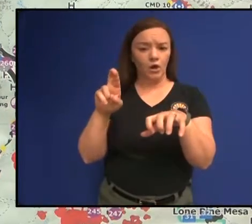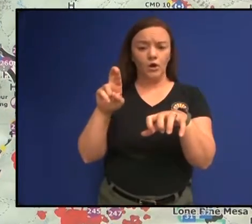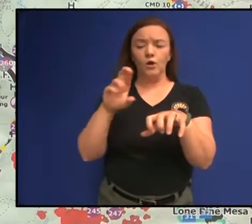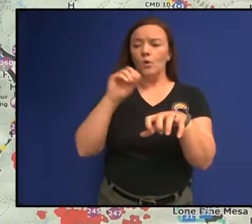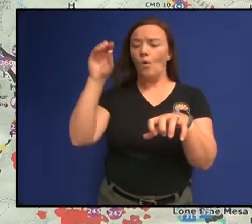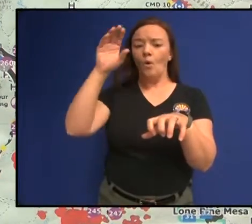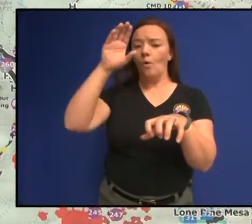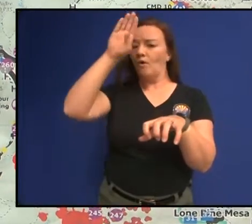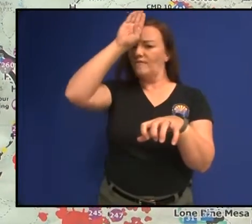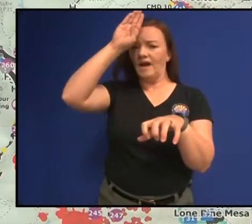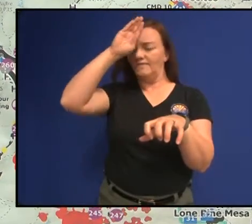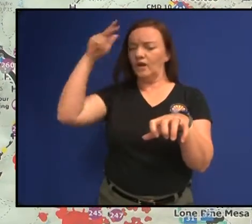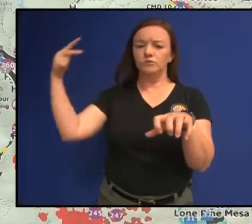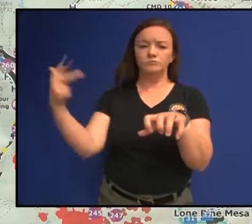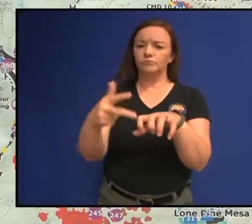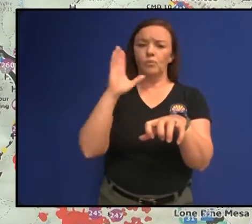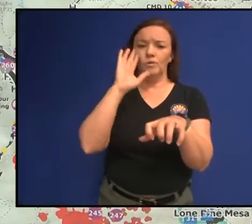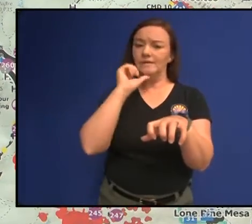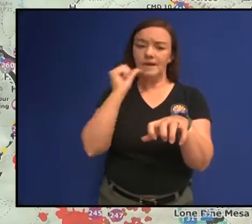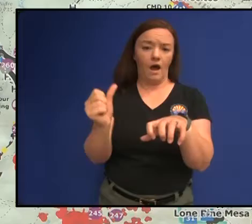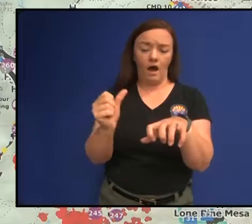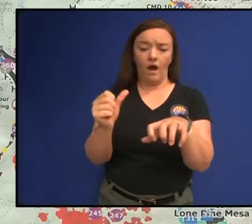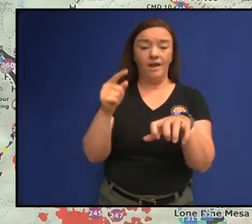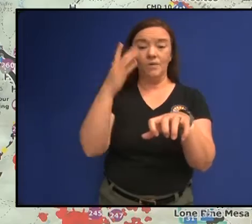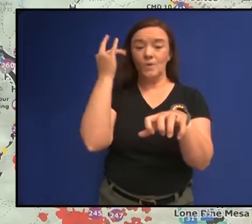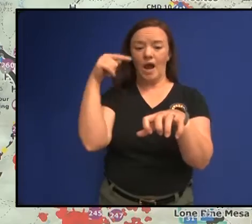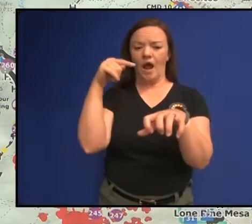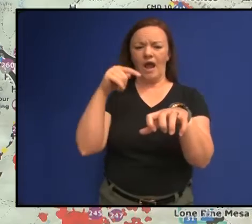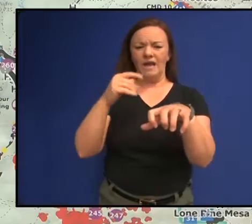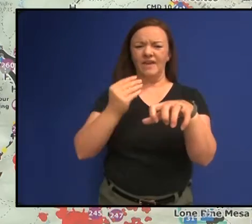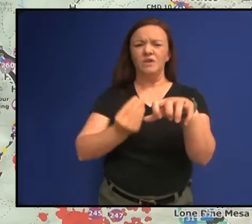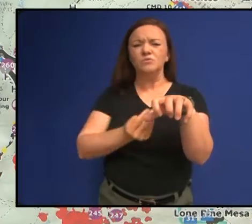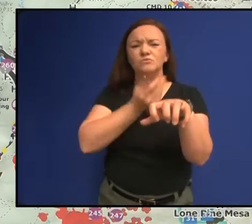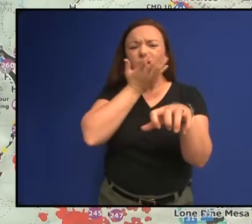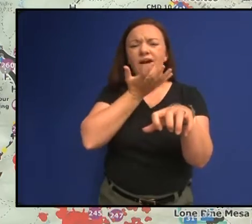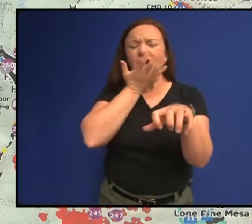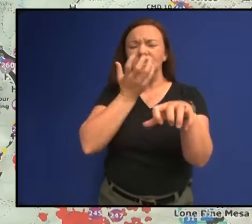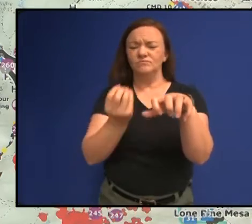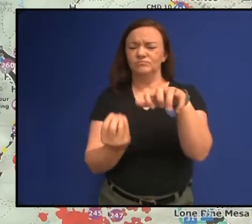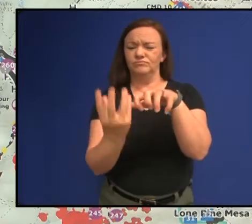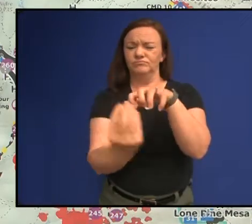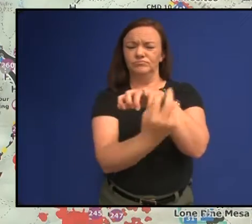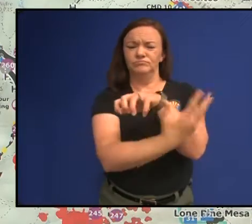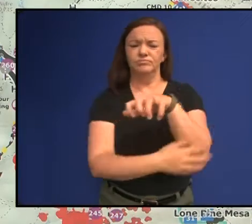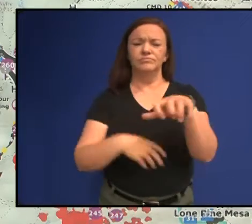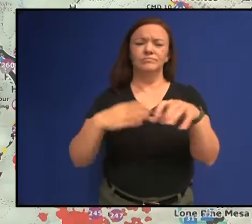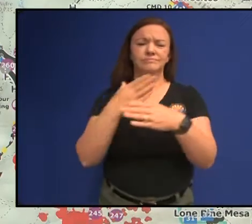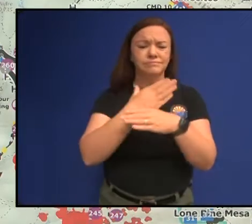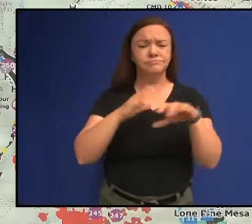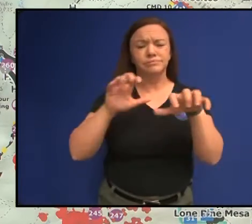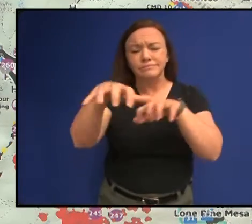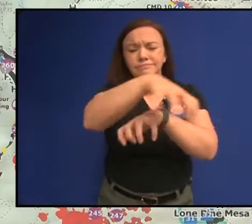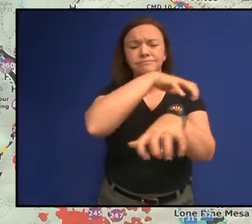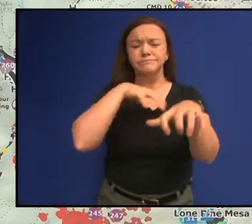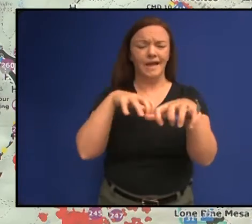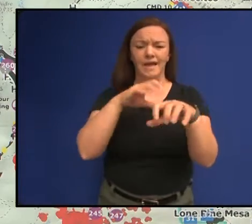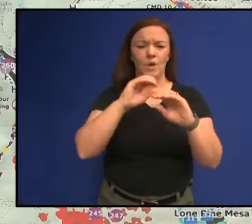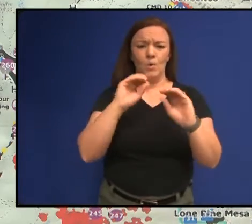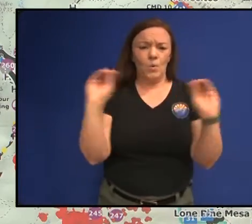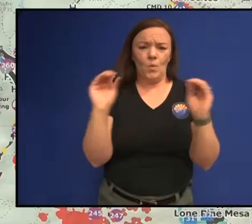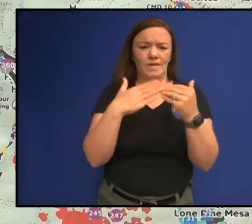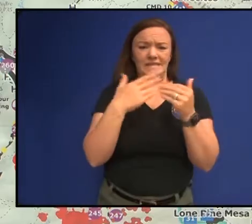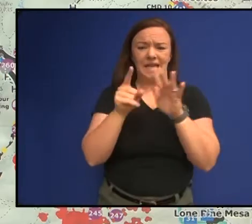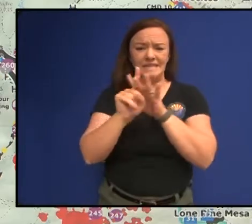We probably aren't going to put anybody because there's just too much vegetation, flammable material, no good escape routes. Not a safe environment